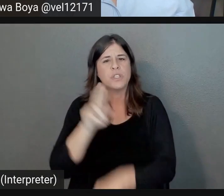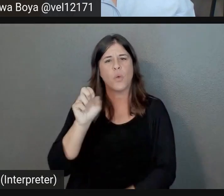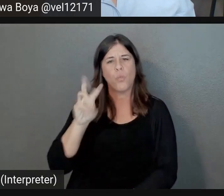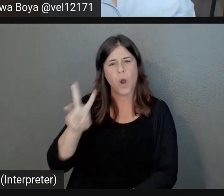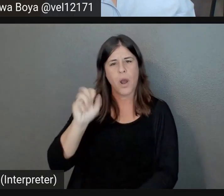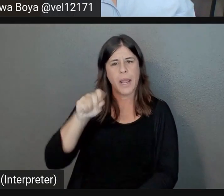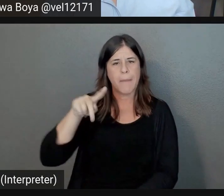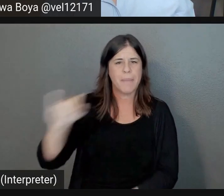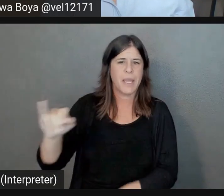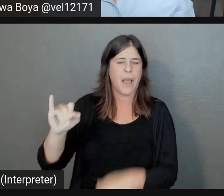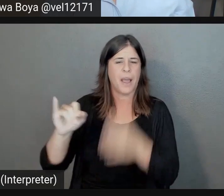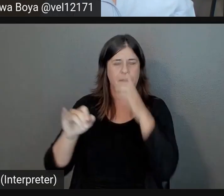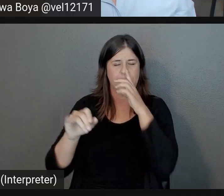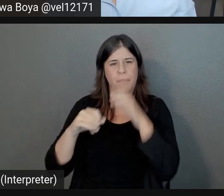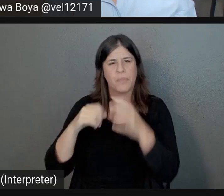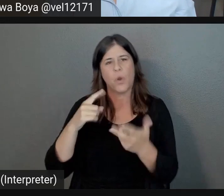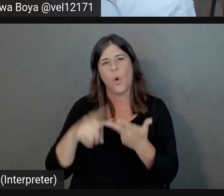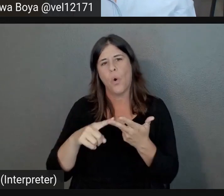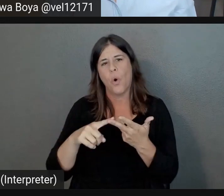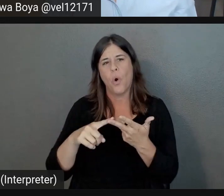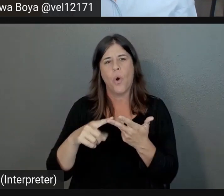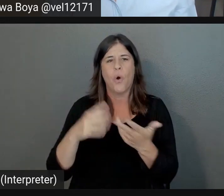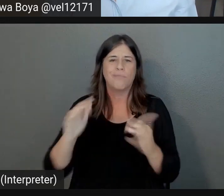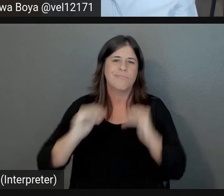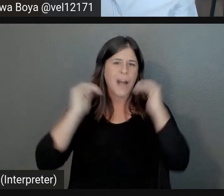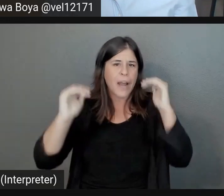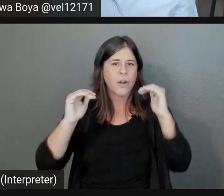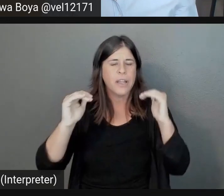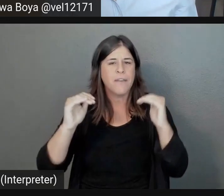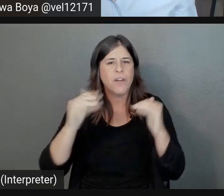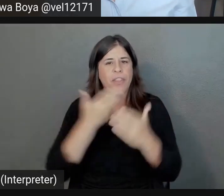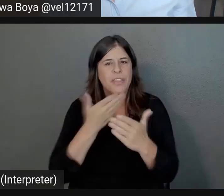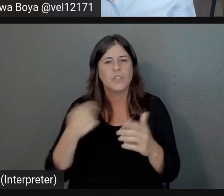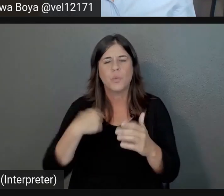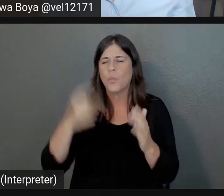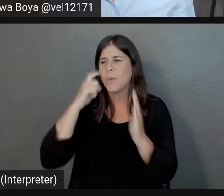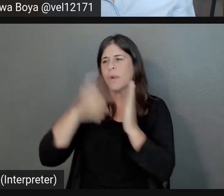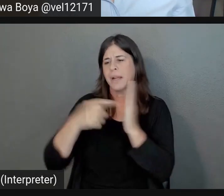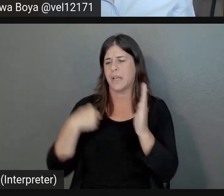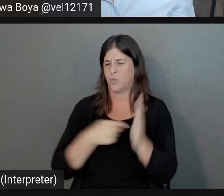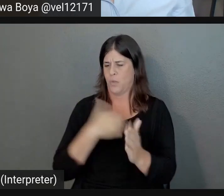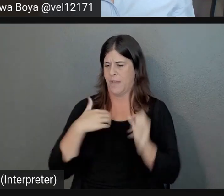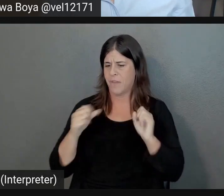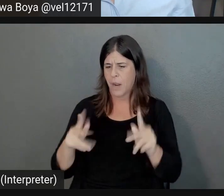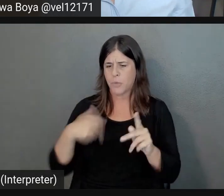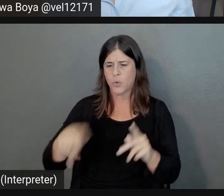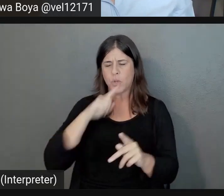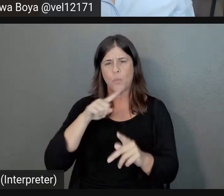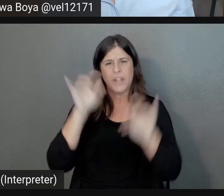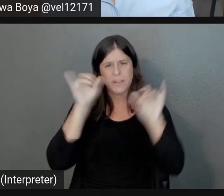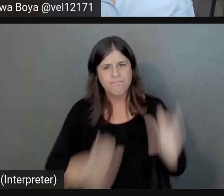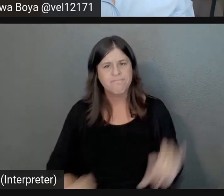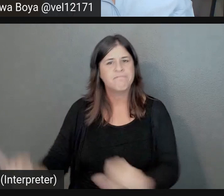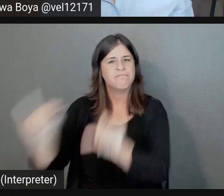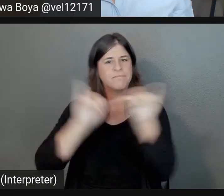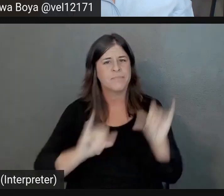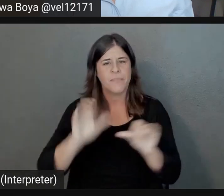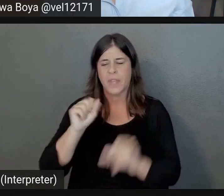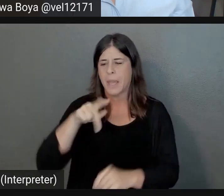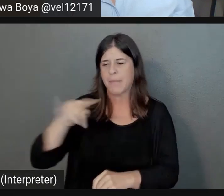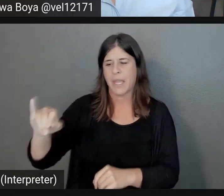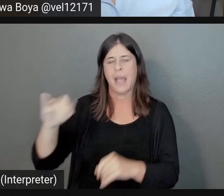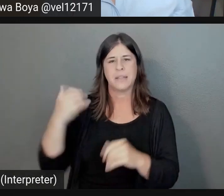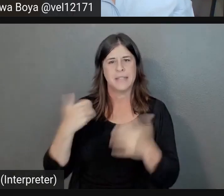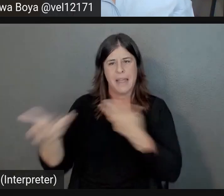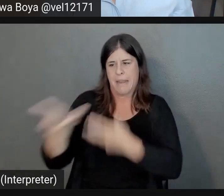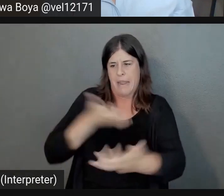lower level APIs over, like, say, higher level tools. We recognize that we have an opportunity to standardize the APIs that interact